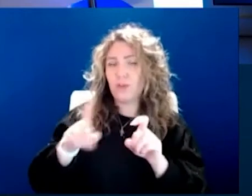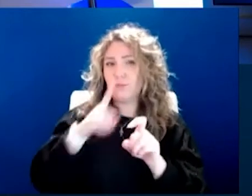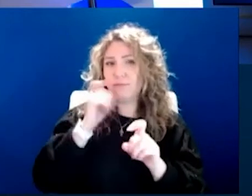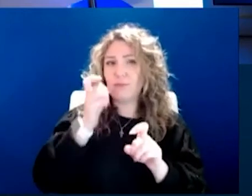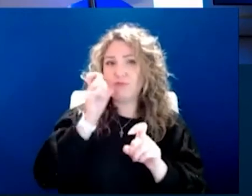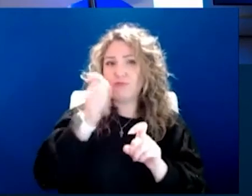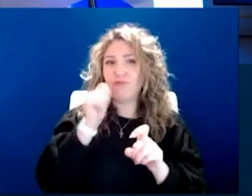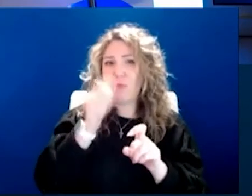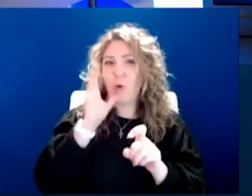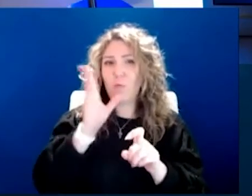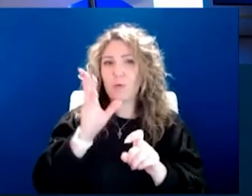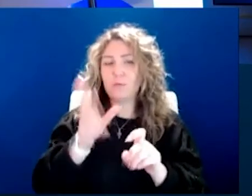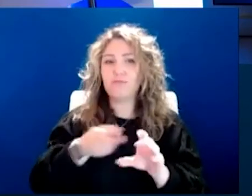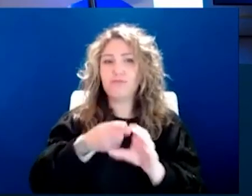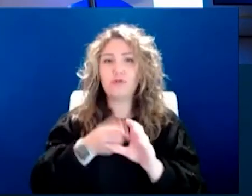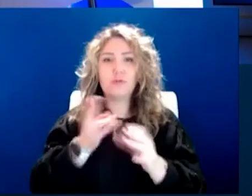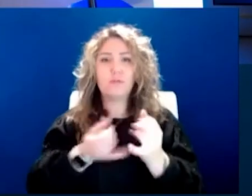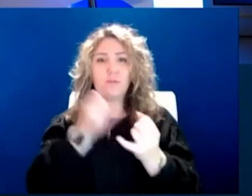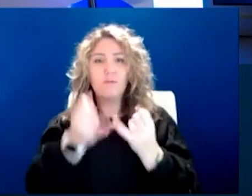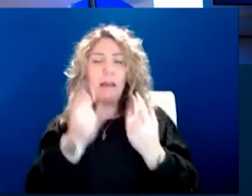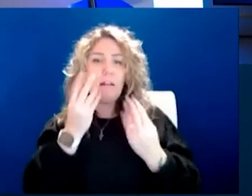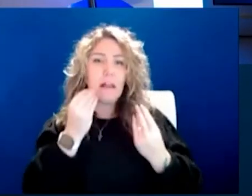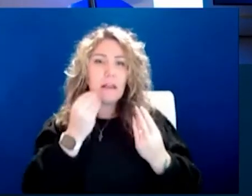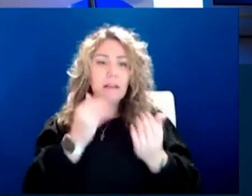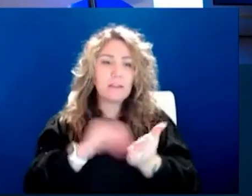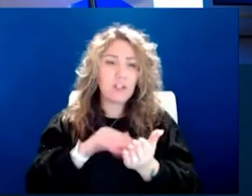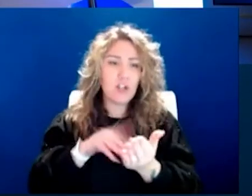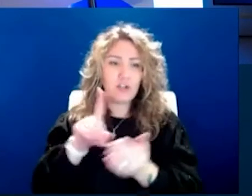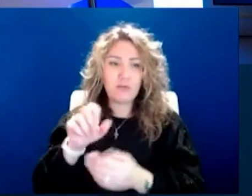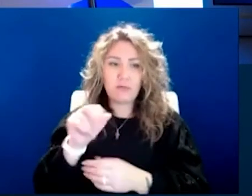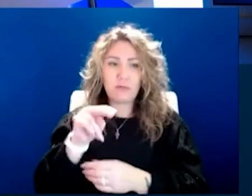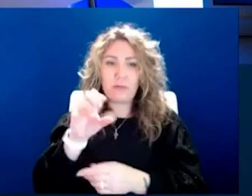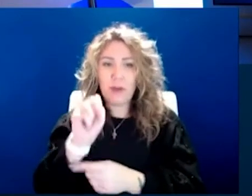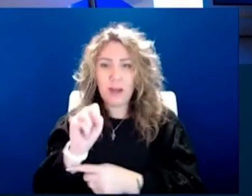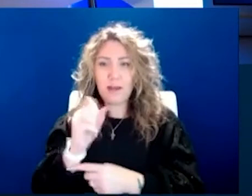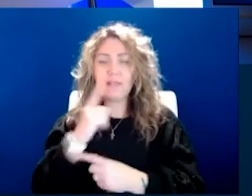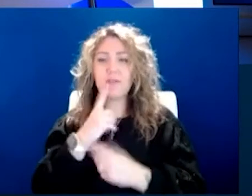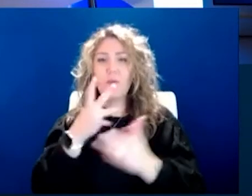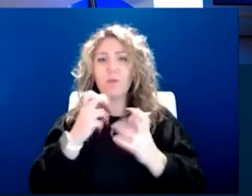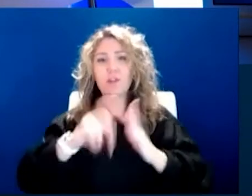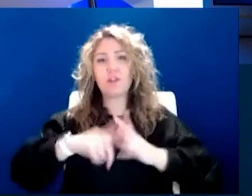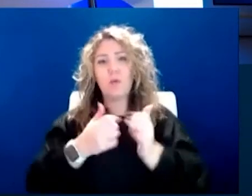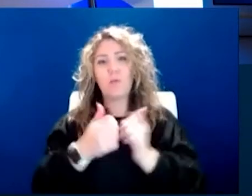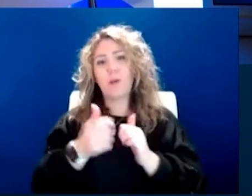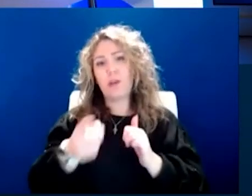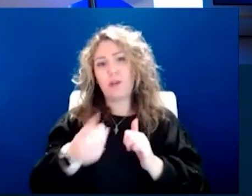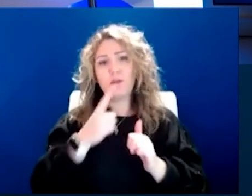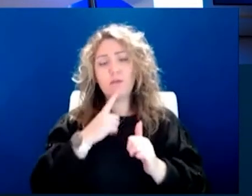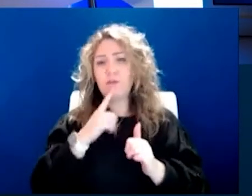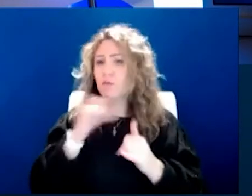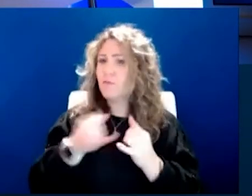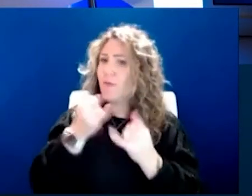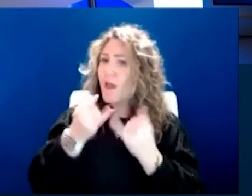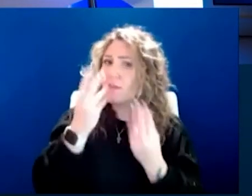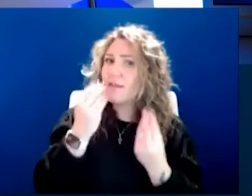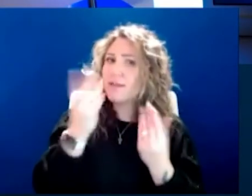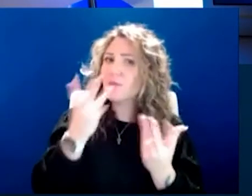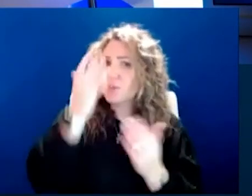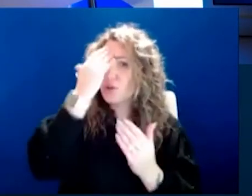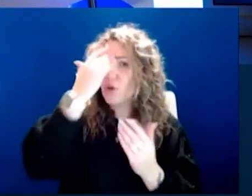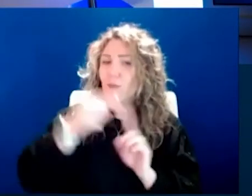that, but let's get to our final thoughts. Dr. Dennis, I'm going to start with you. Thanks for being with us today. Just your final thoughts and what you want us to know about the job you're